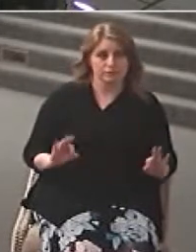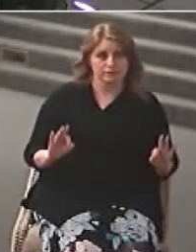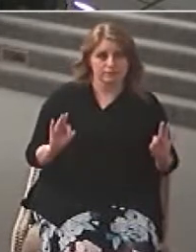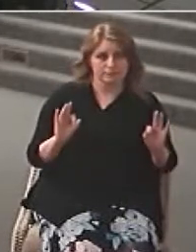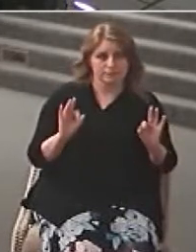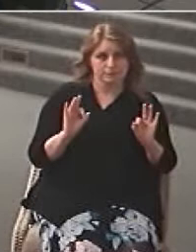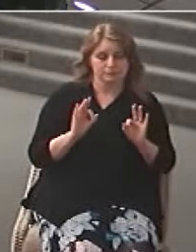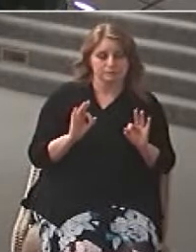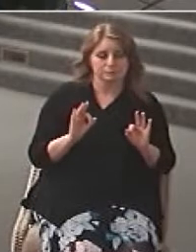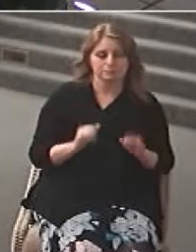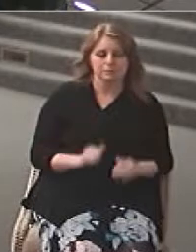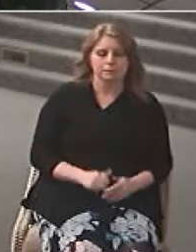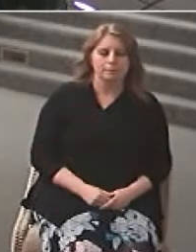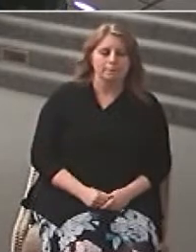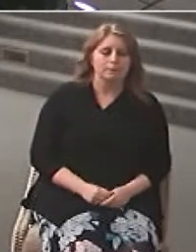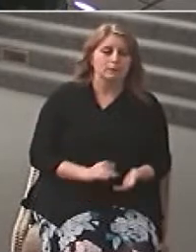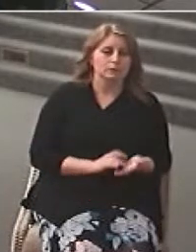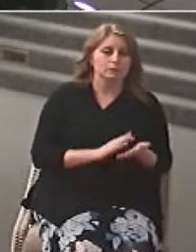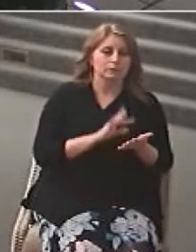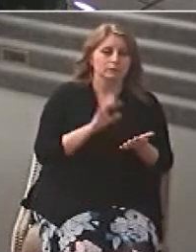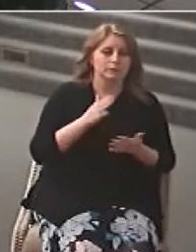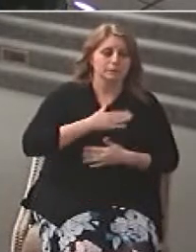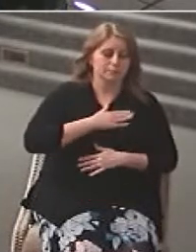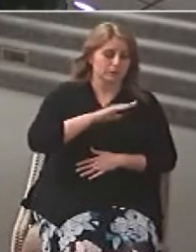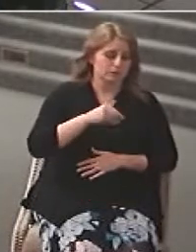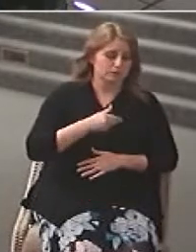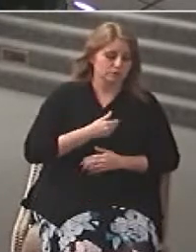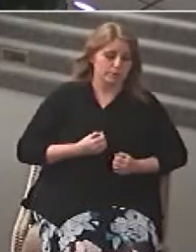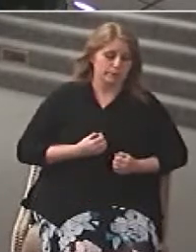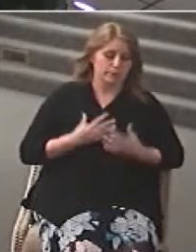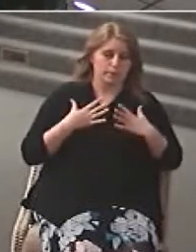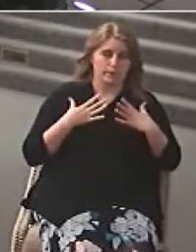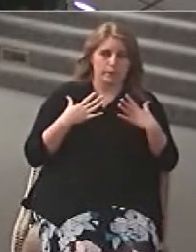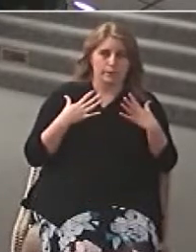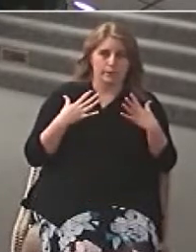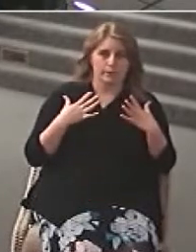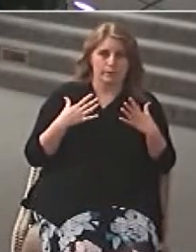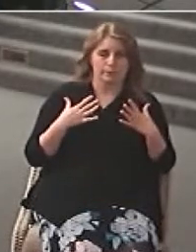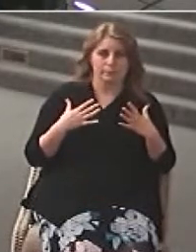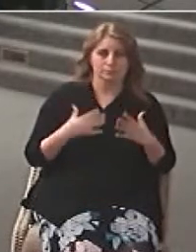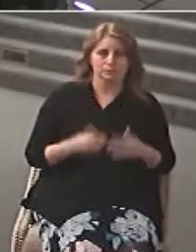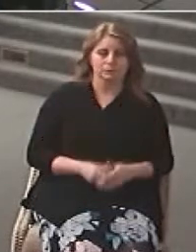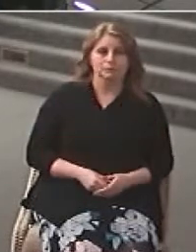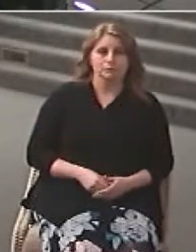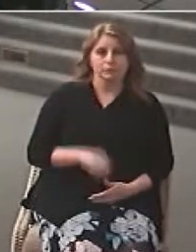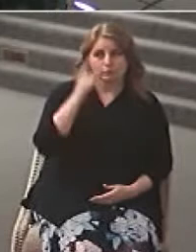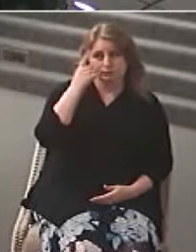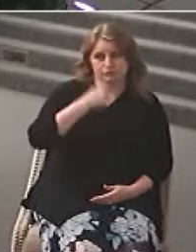Filled my soul. Glory, filled my soul.